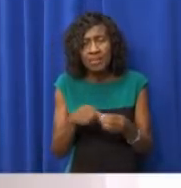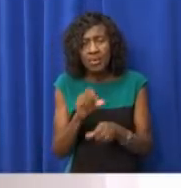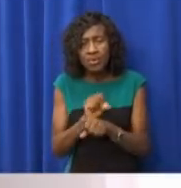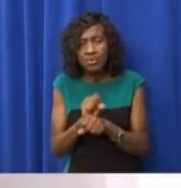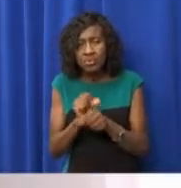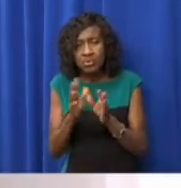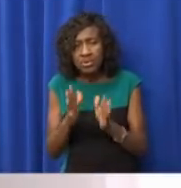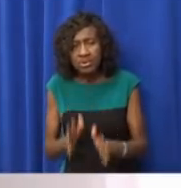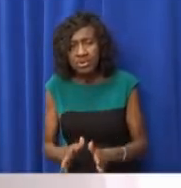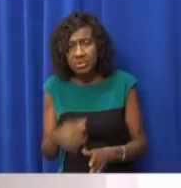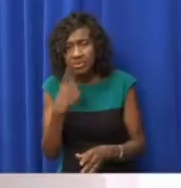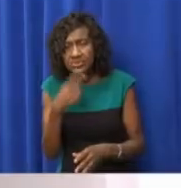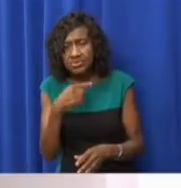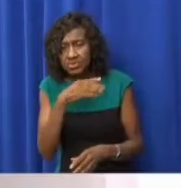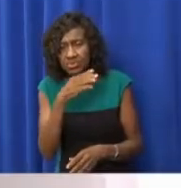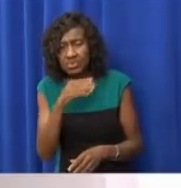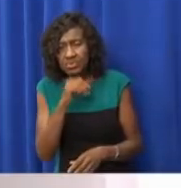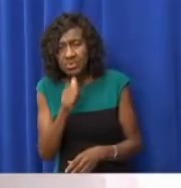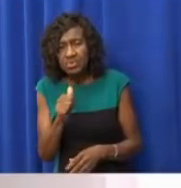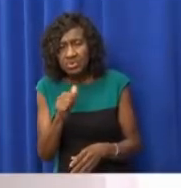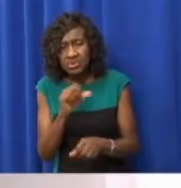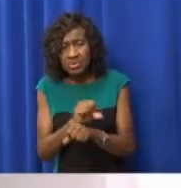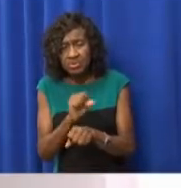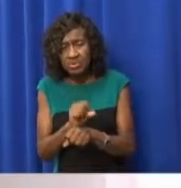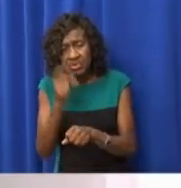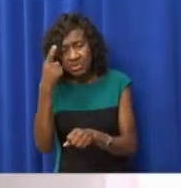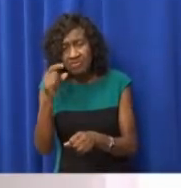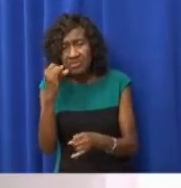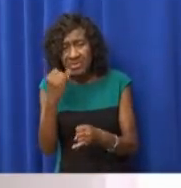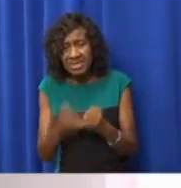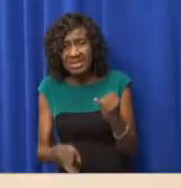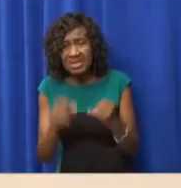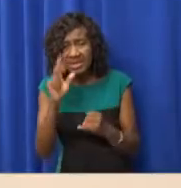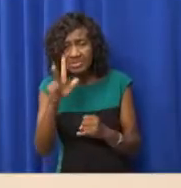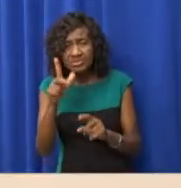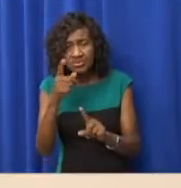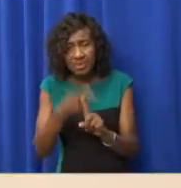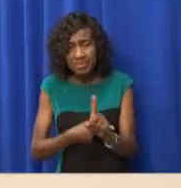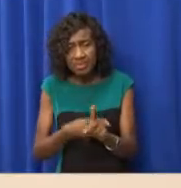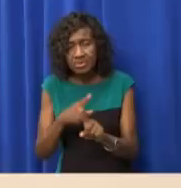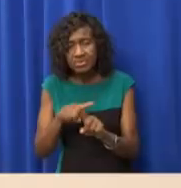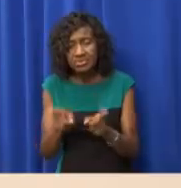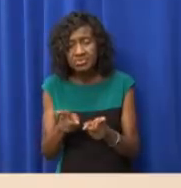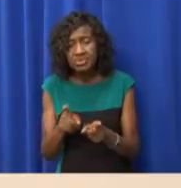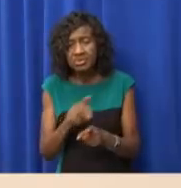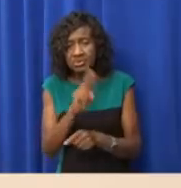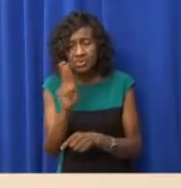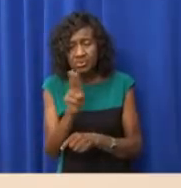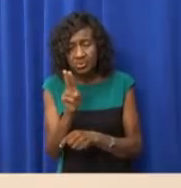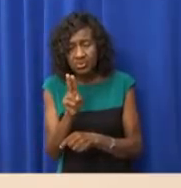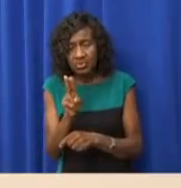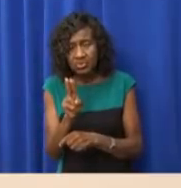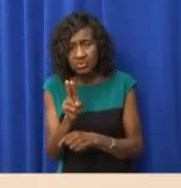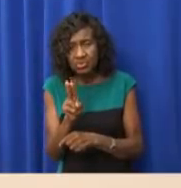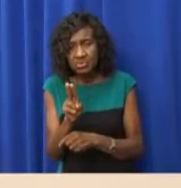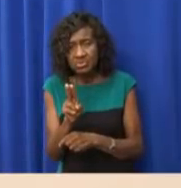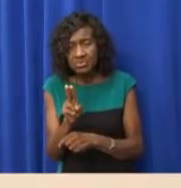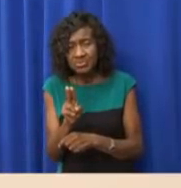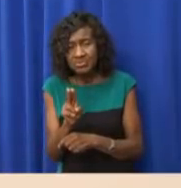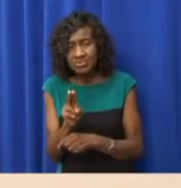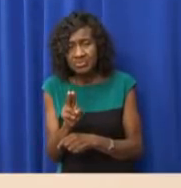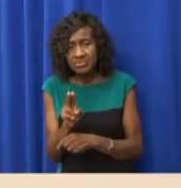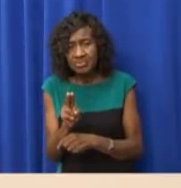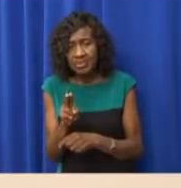have already used up their work permits. Those kind of questions. Okay, well, Well, certainly those groups that you just mentioned, we